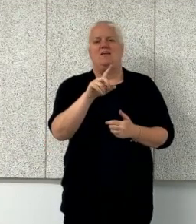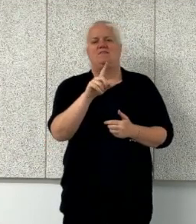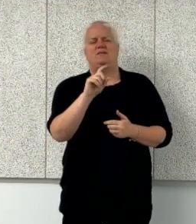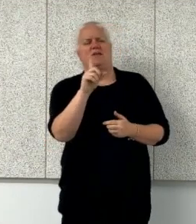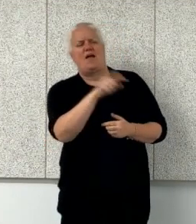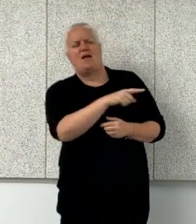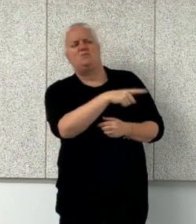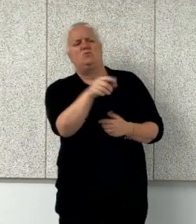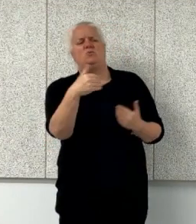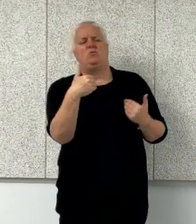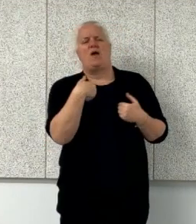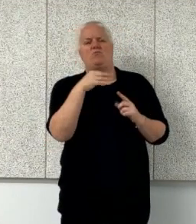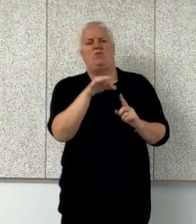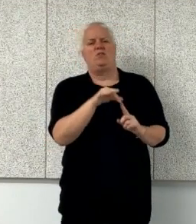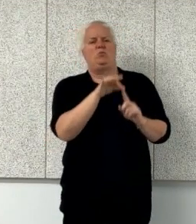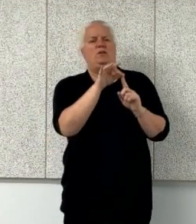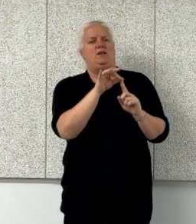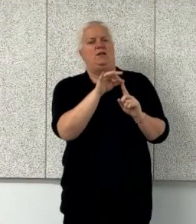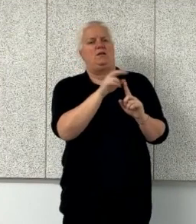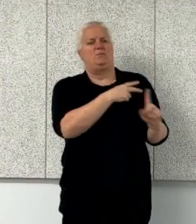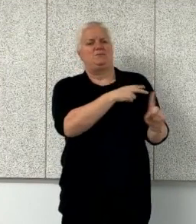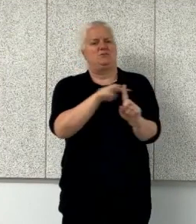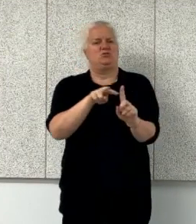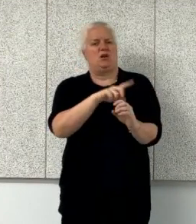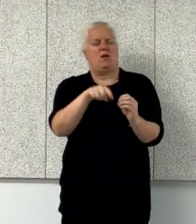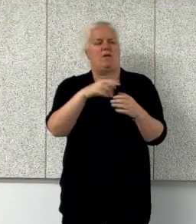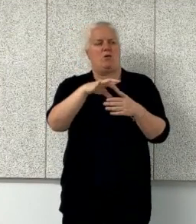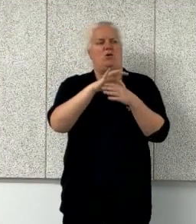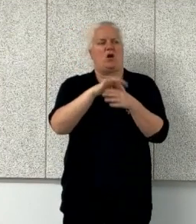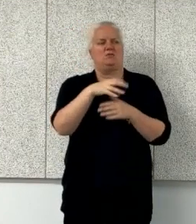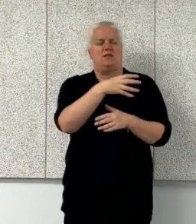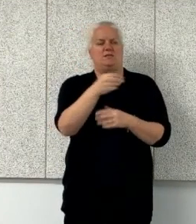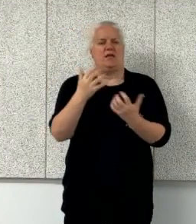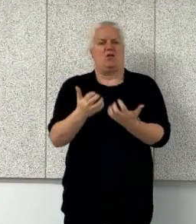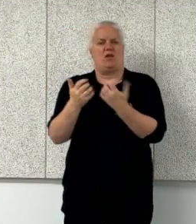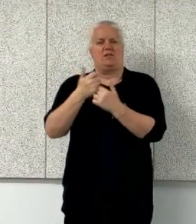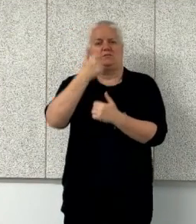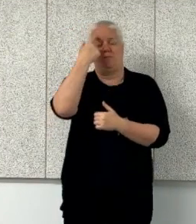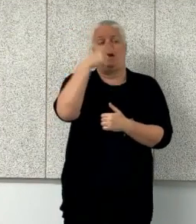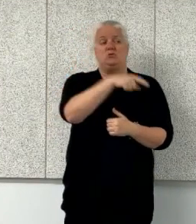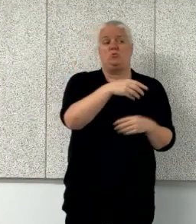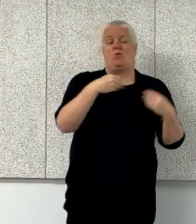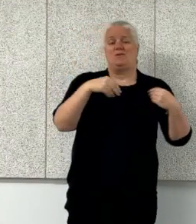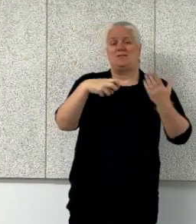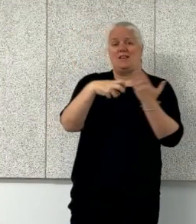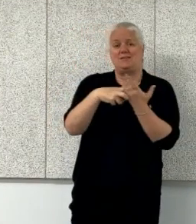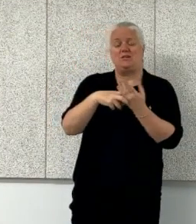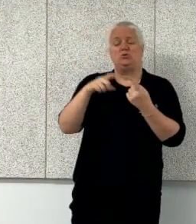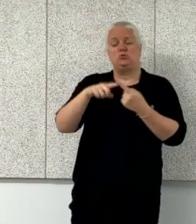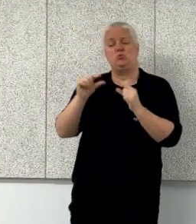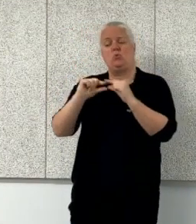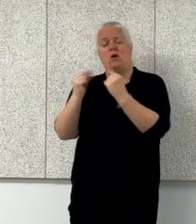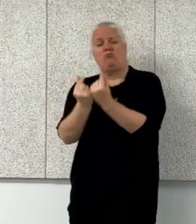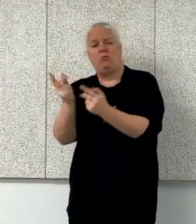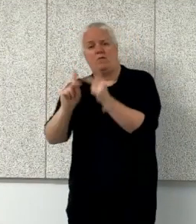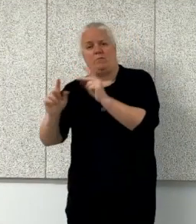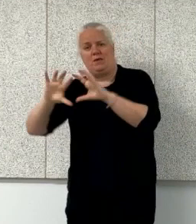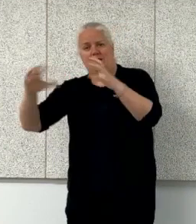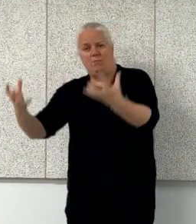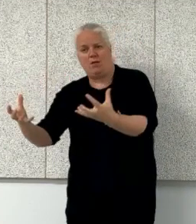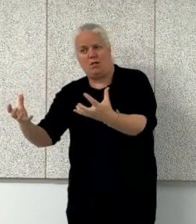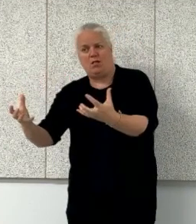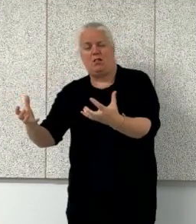type of programming and content might bring to your audience, because you are selling tickets to a group of people, but you're selling tickets